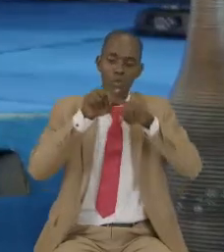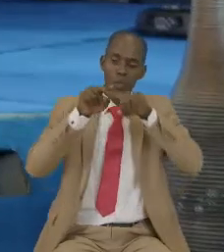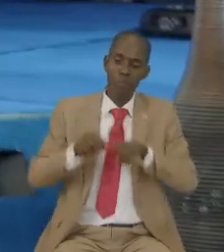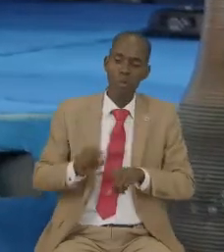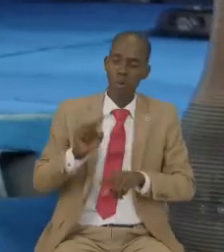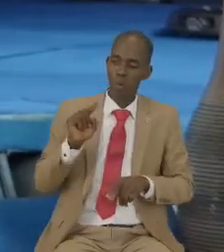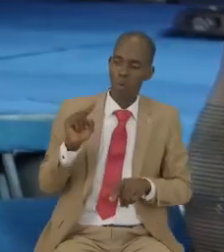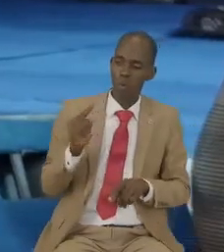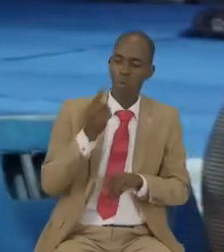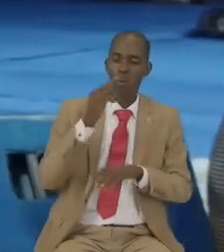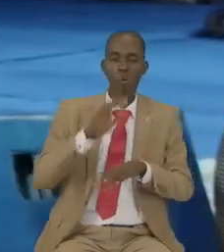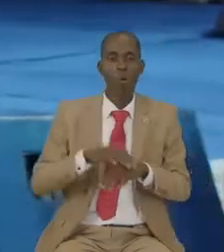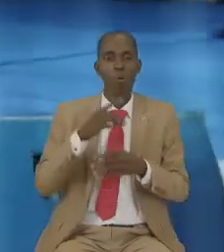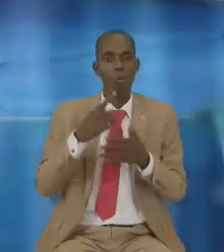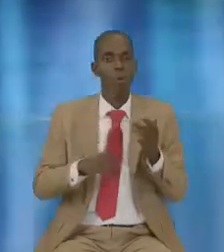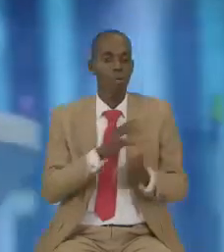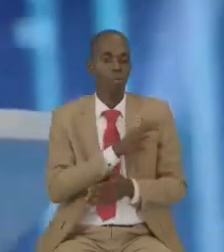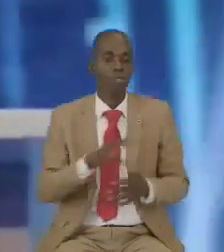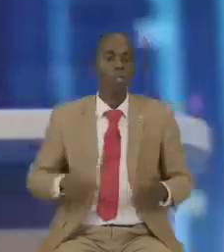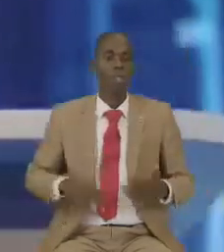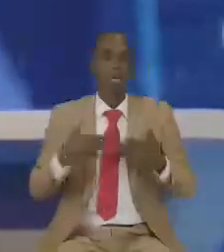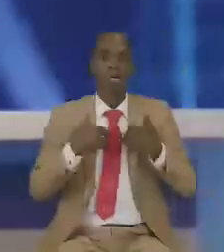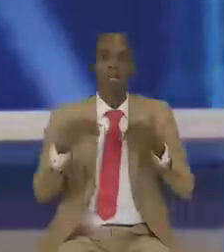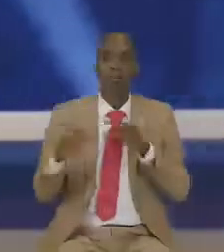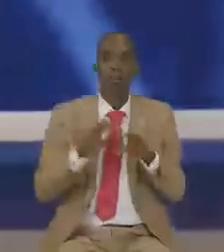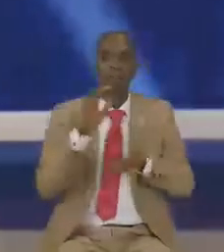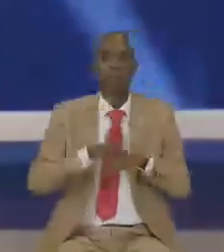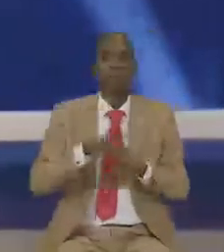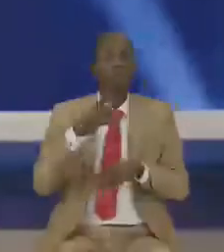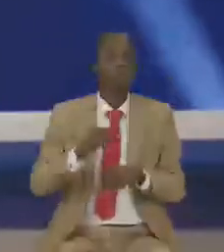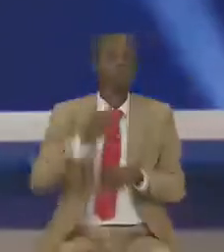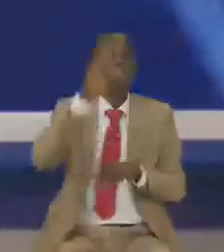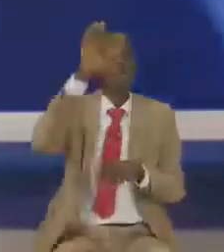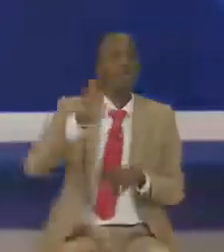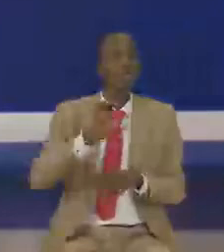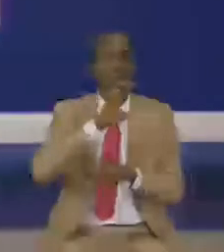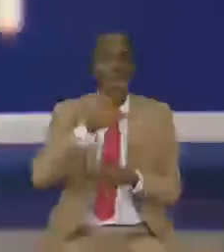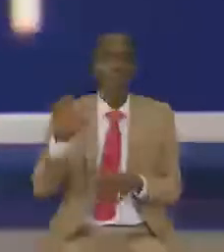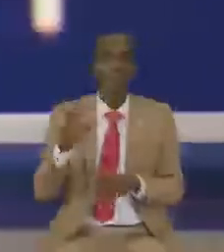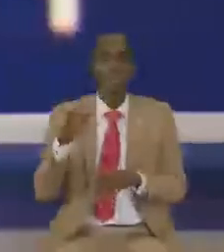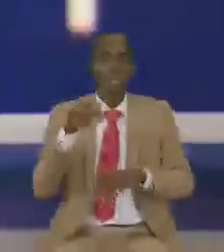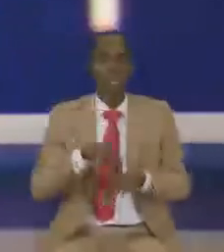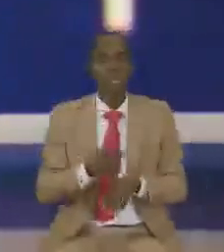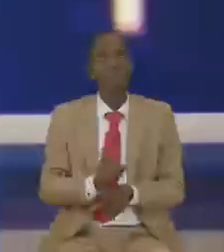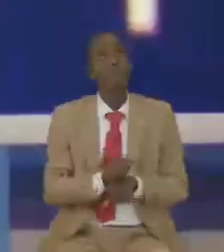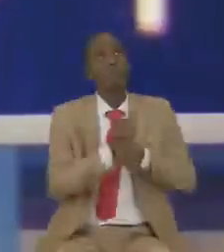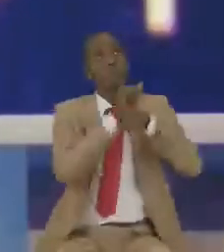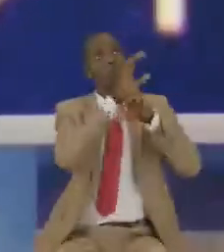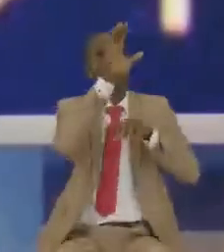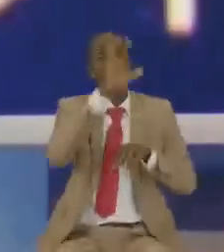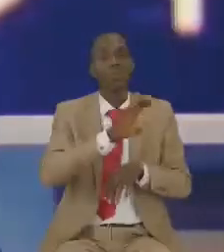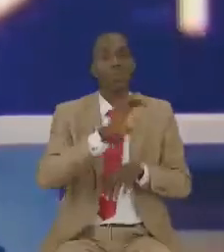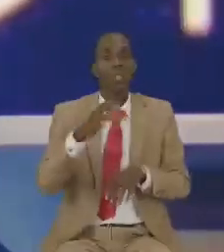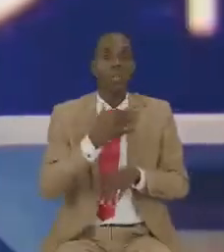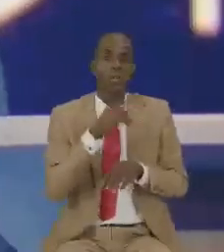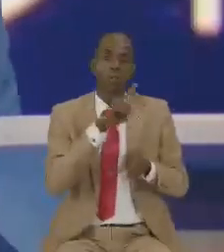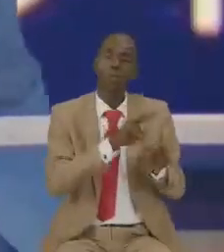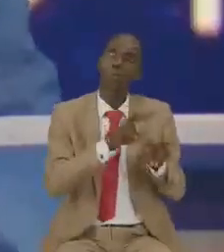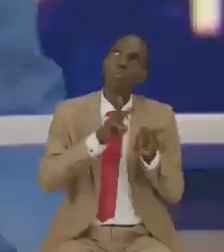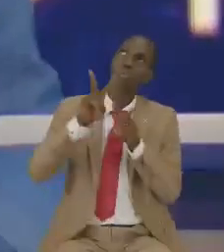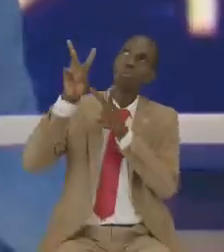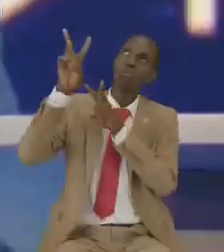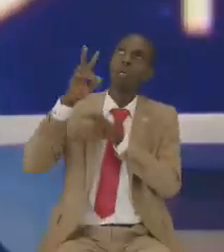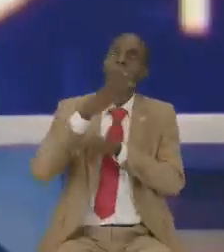what Christ has done on the cross at Calvary, and you look to him and